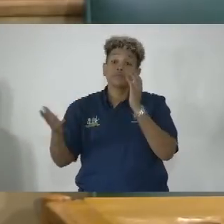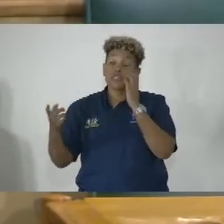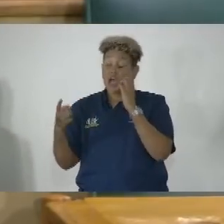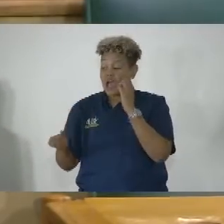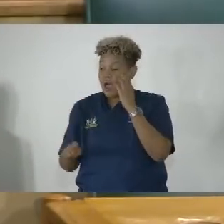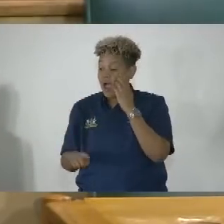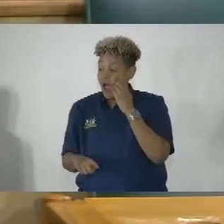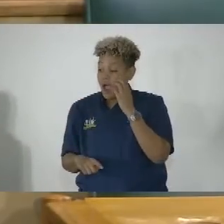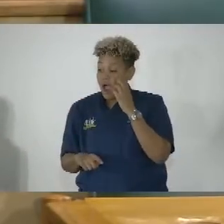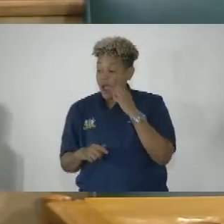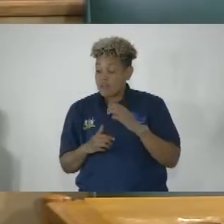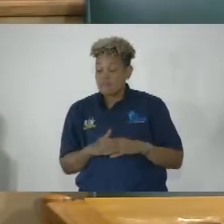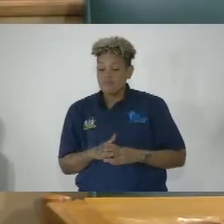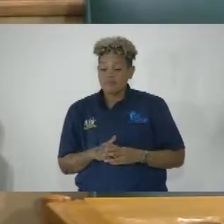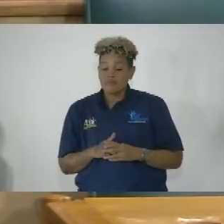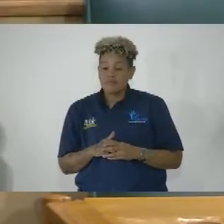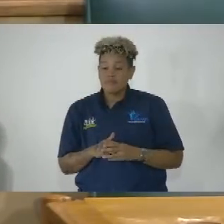Gill.